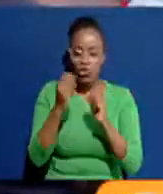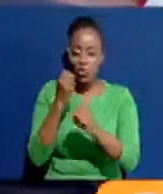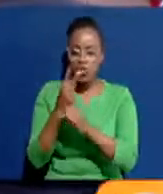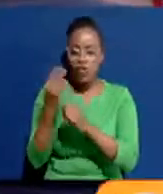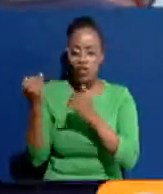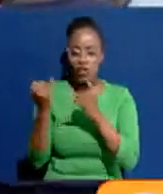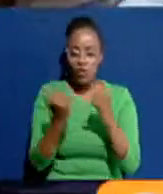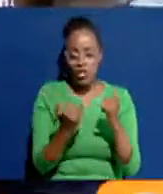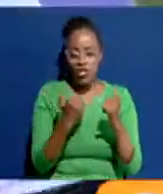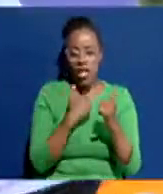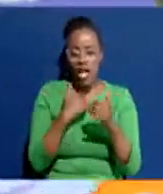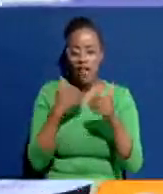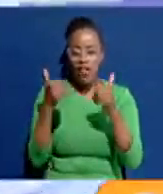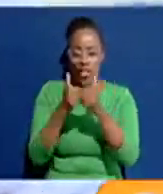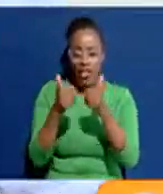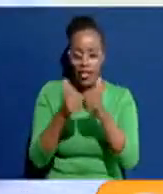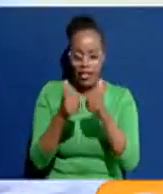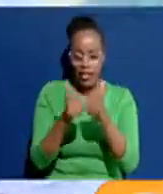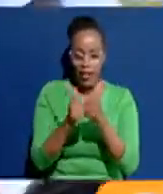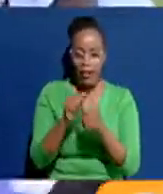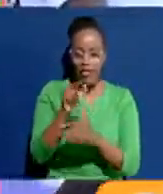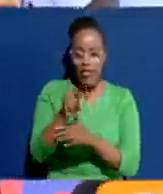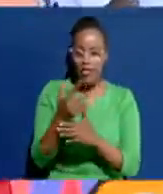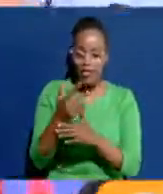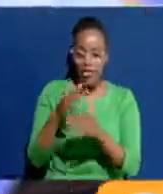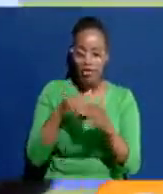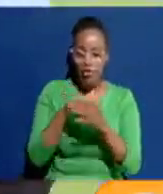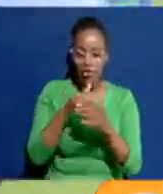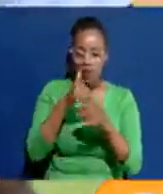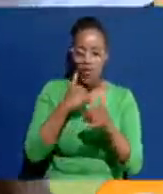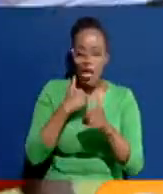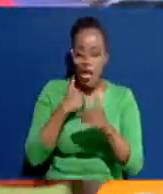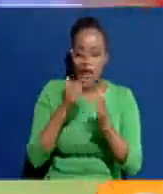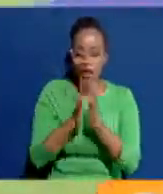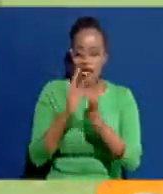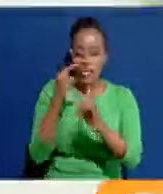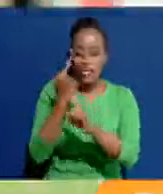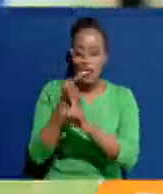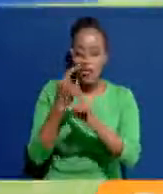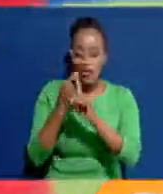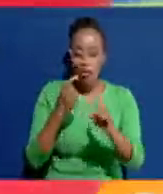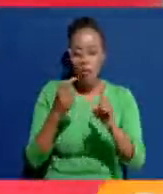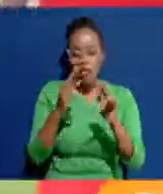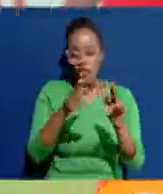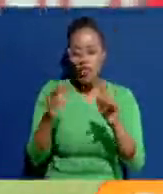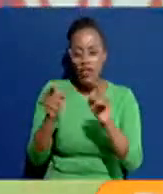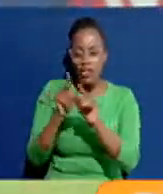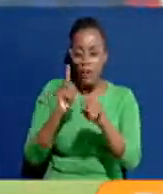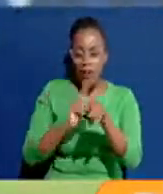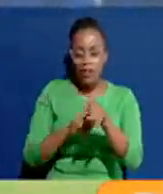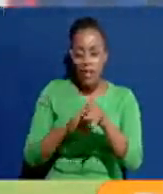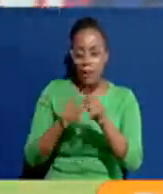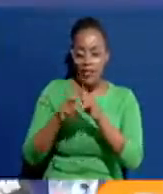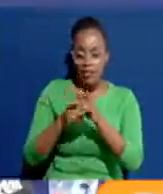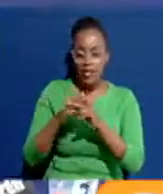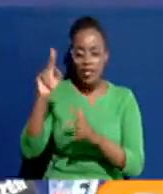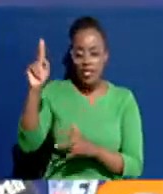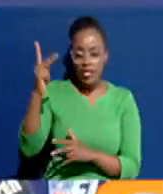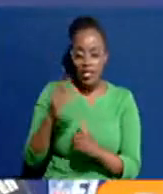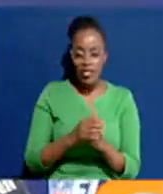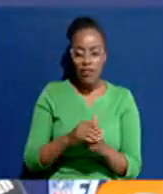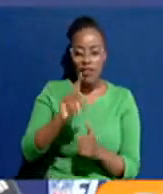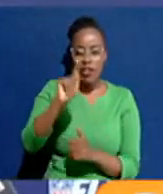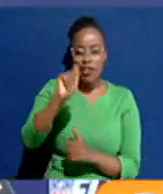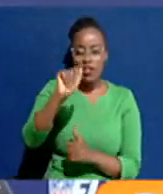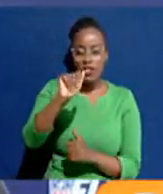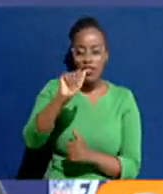introduced to a version of the game. Flag football, which is non-contact and is different from tackle, is where the journey starts in Kenya. The tackle is the